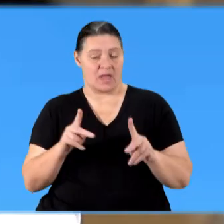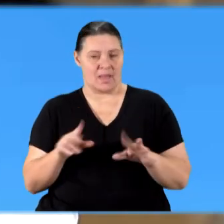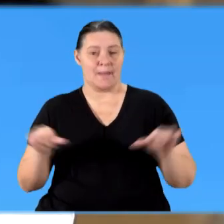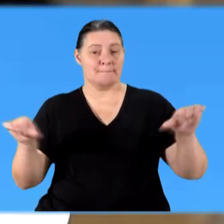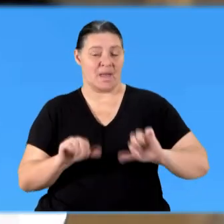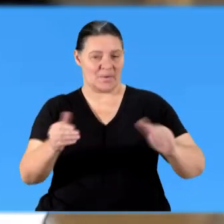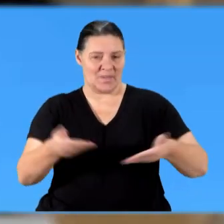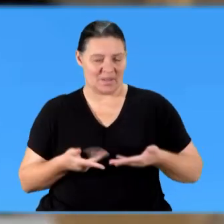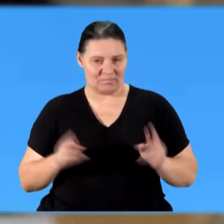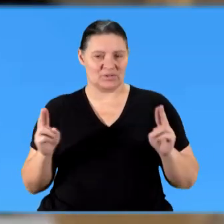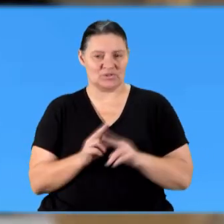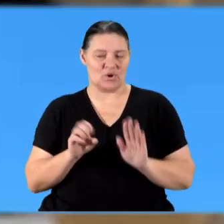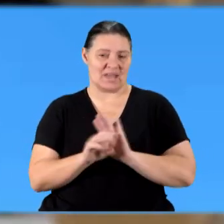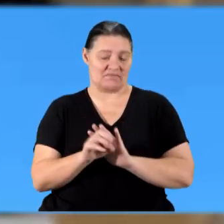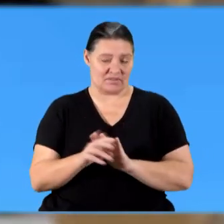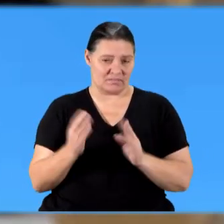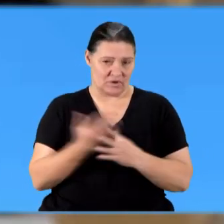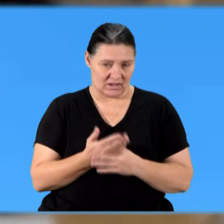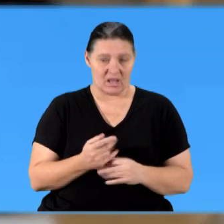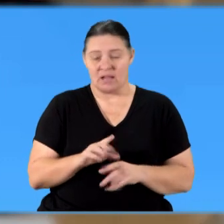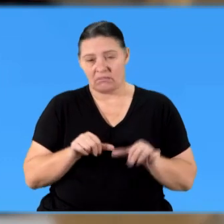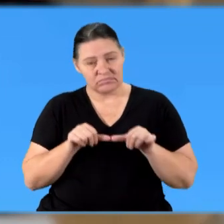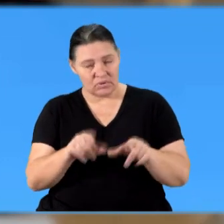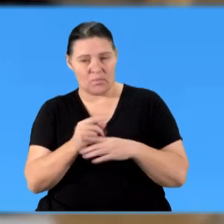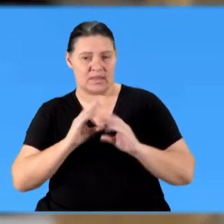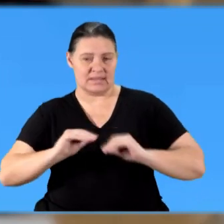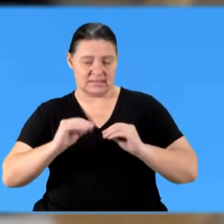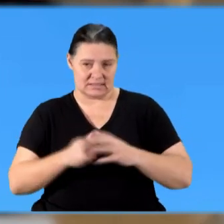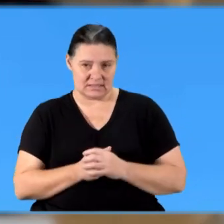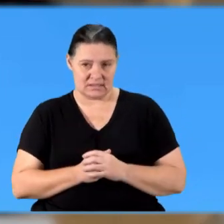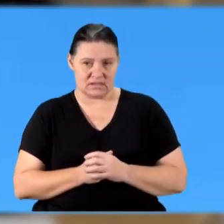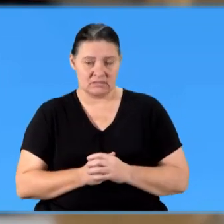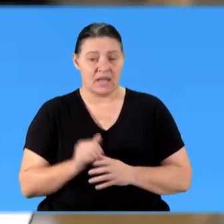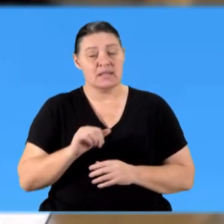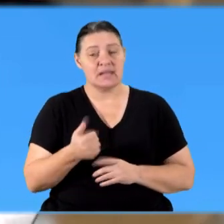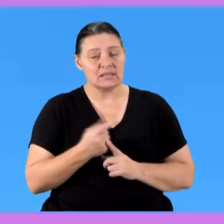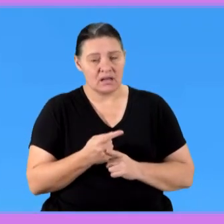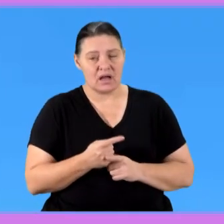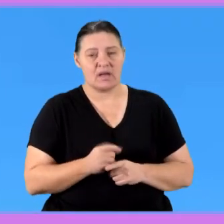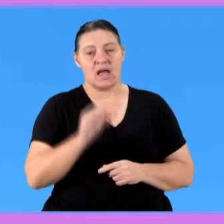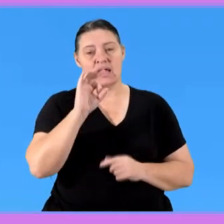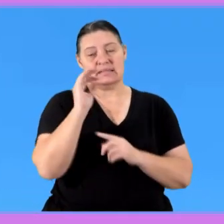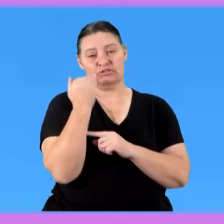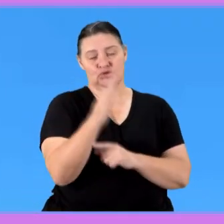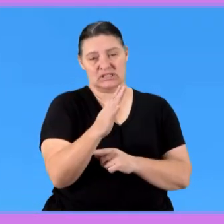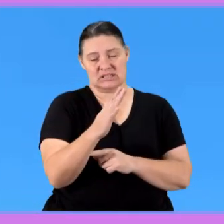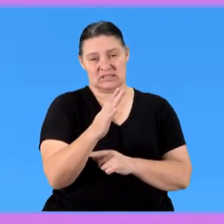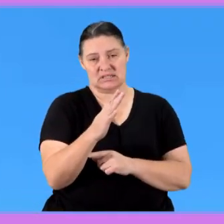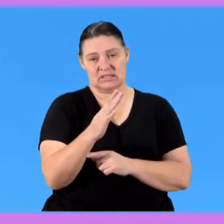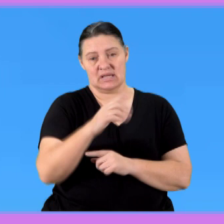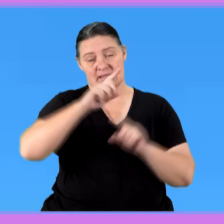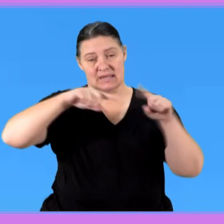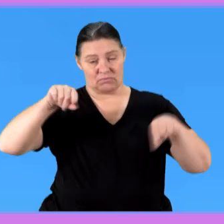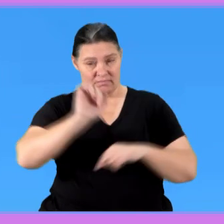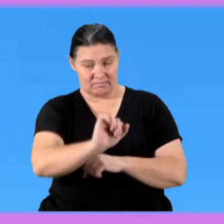Okay guys, welcome back after that short advert break. Let us continue with our lesson. Next up, we'll look at a tree diagram, okay?